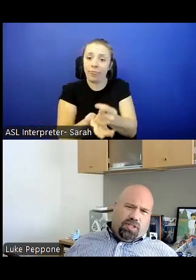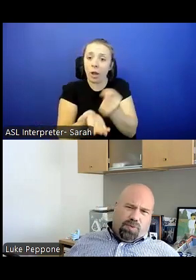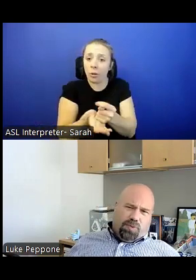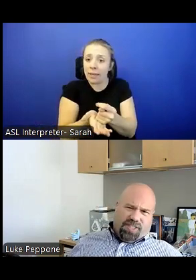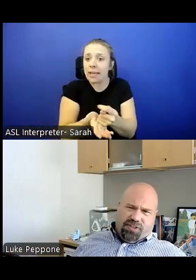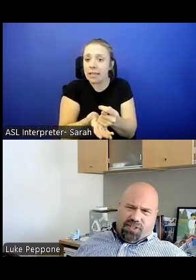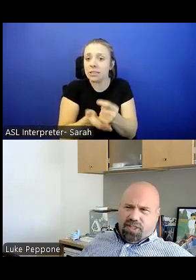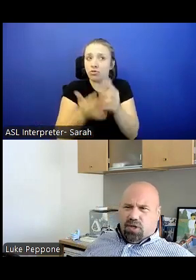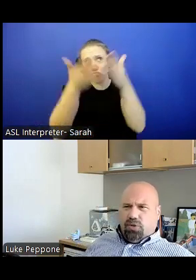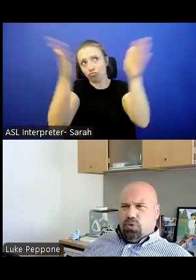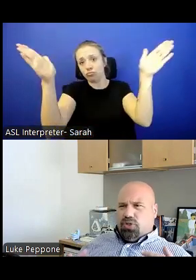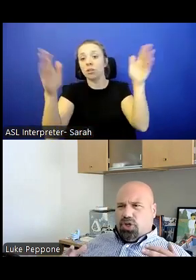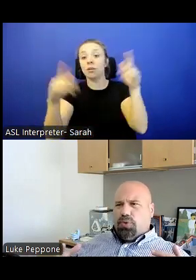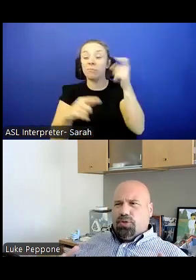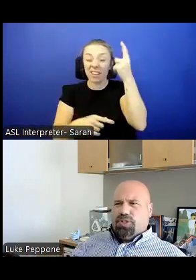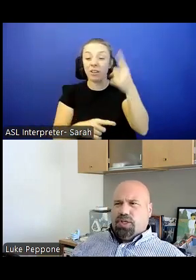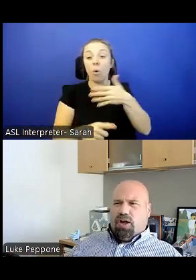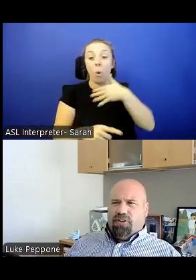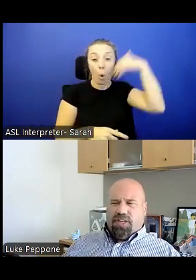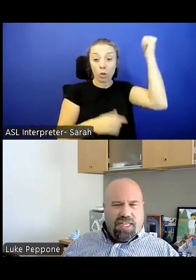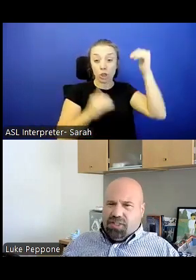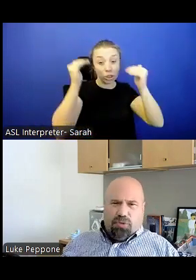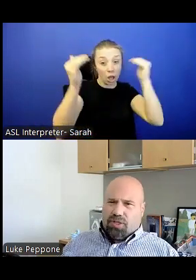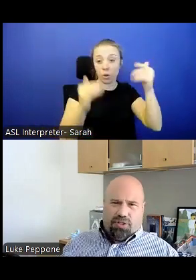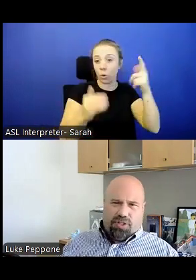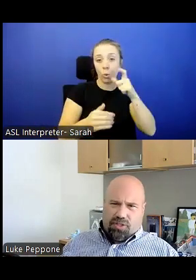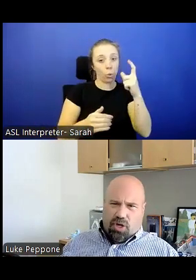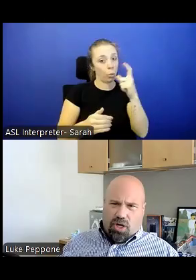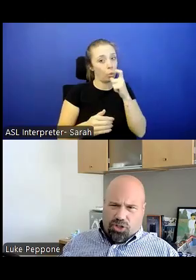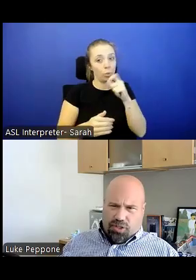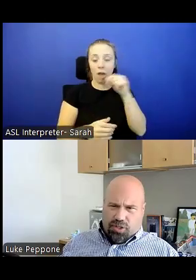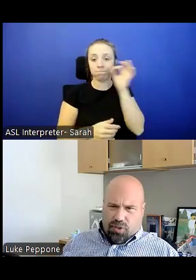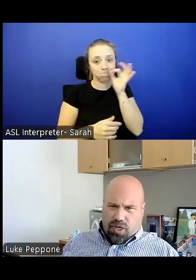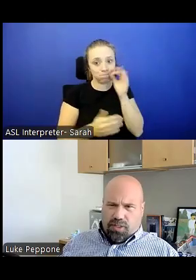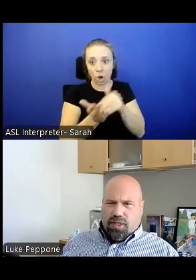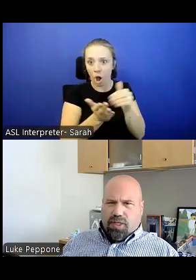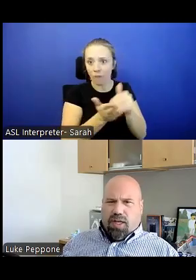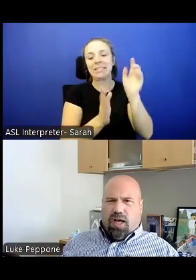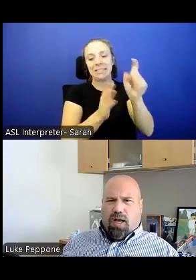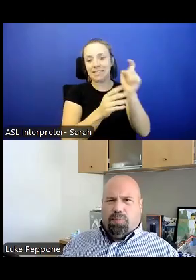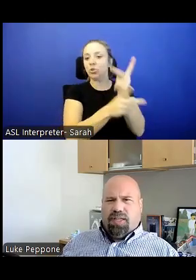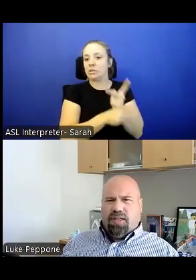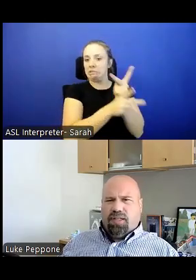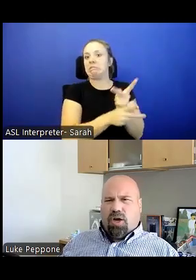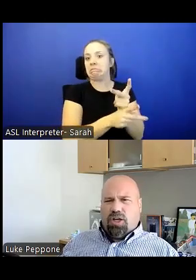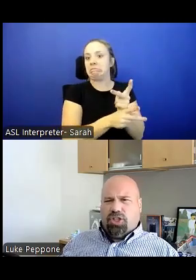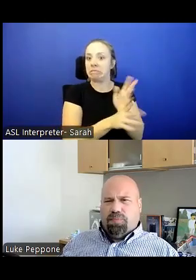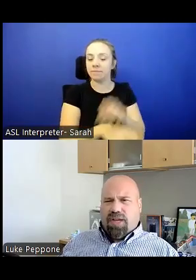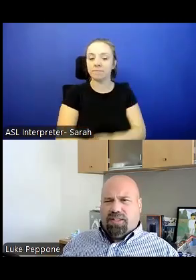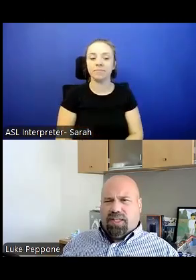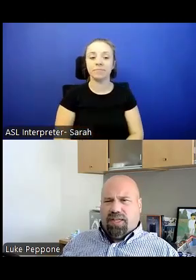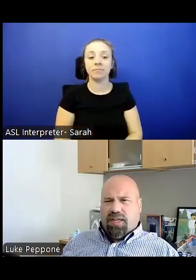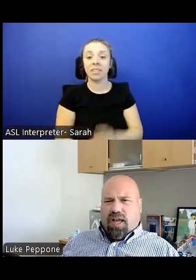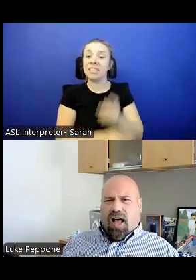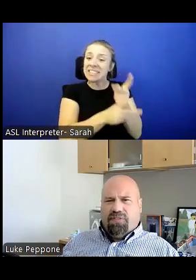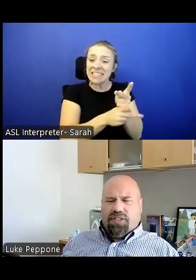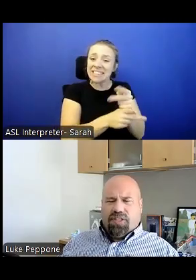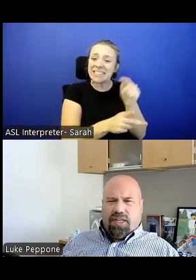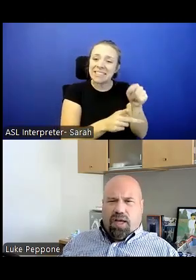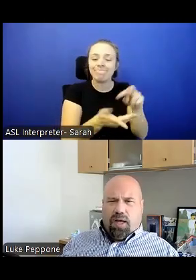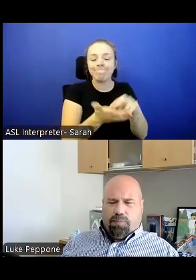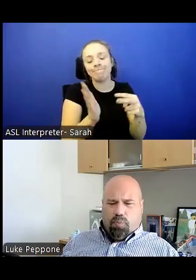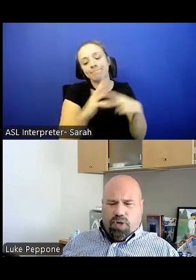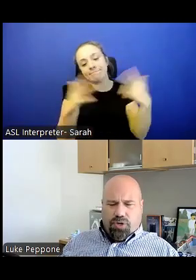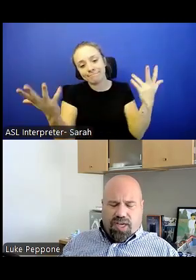adults, specifically those who don't use it often, need to exercise caution. Okay. And the caution mainly,